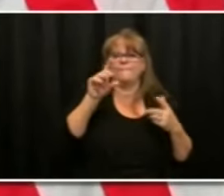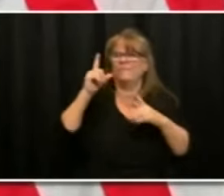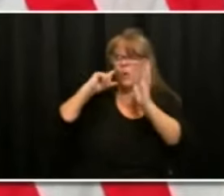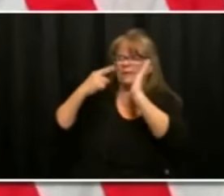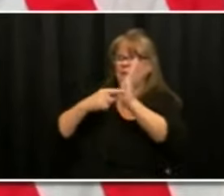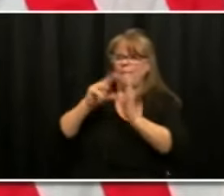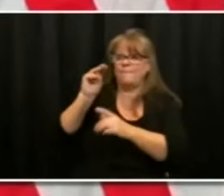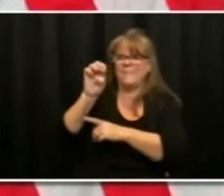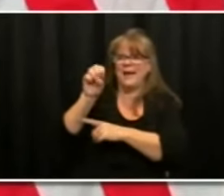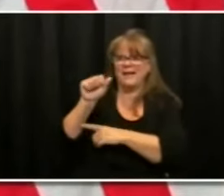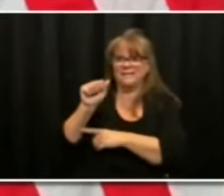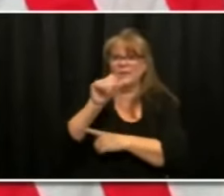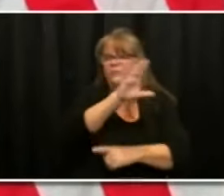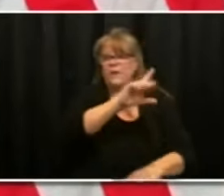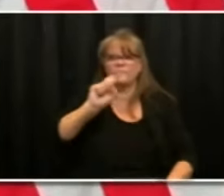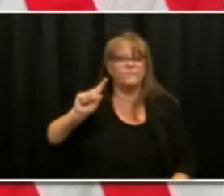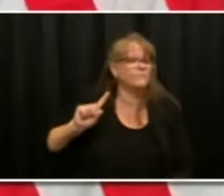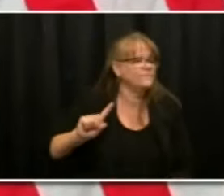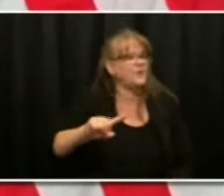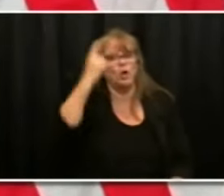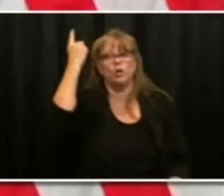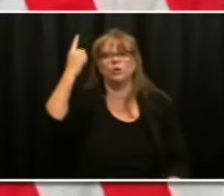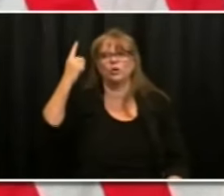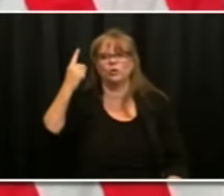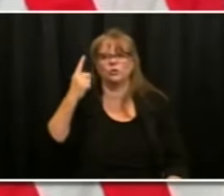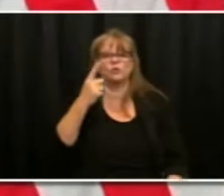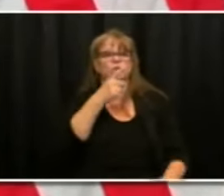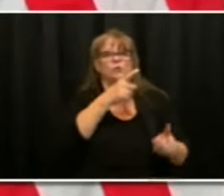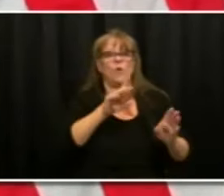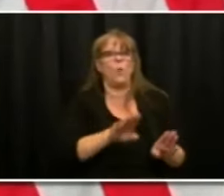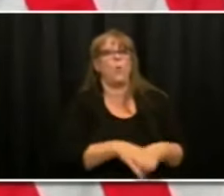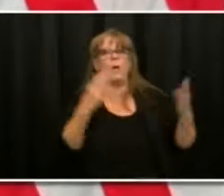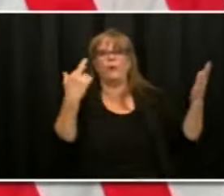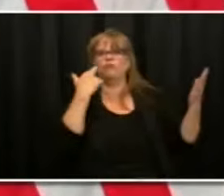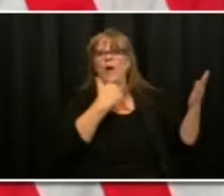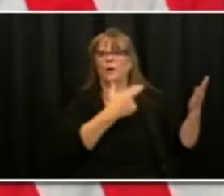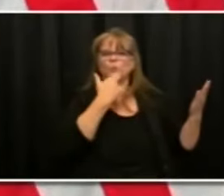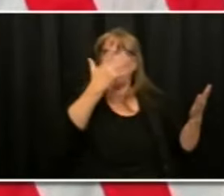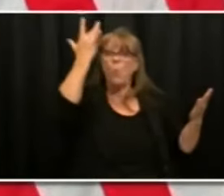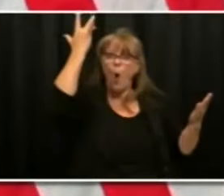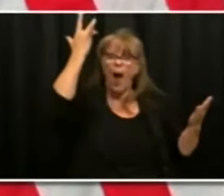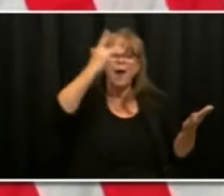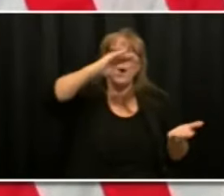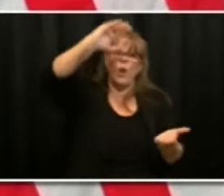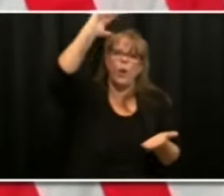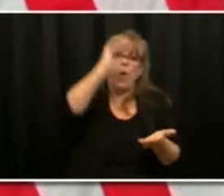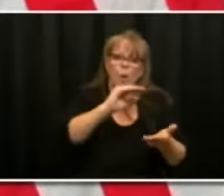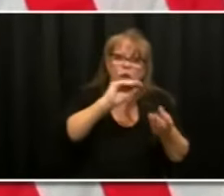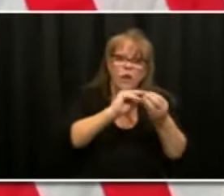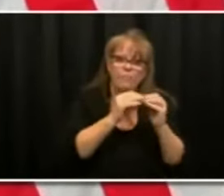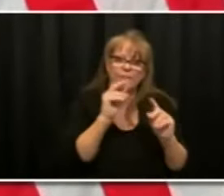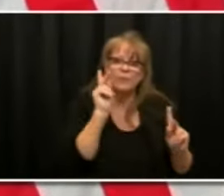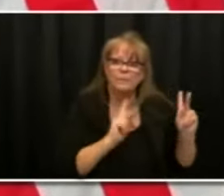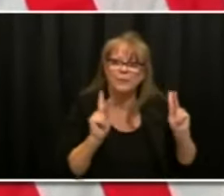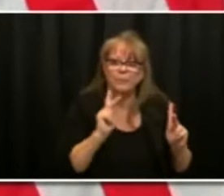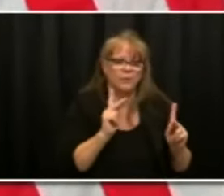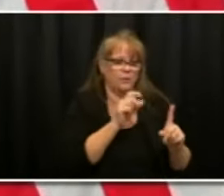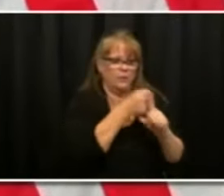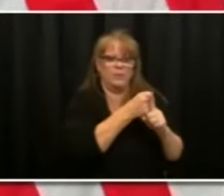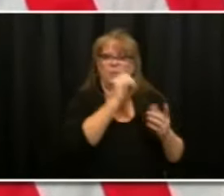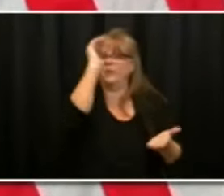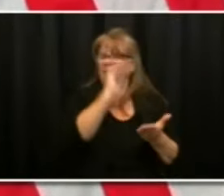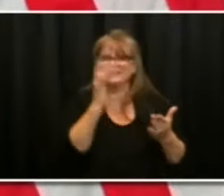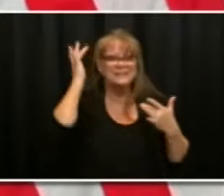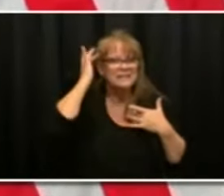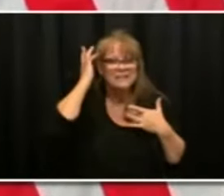dining for a lot because they had very low viral prevalence. They're really facing what is for them their first wave, first significant waves. They